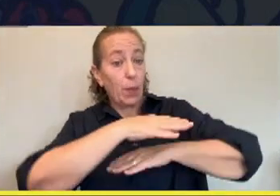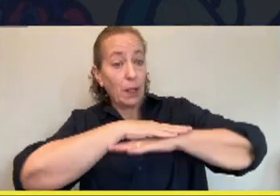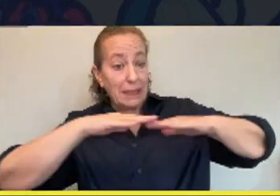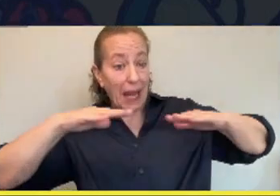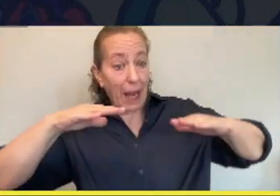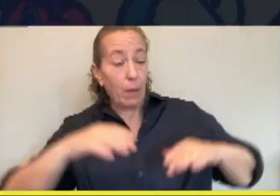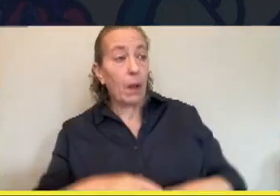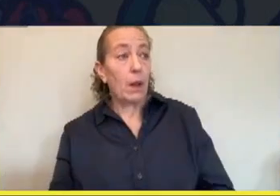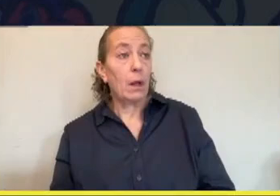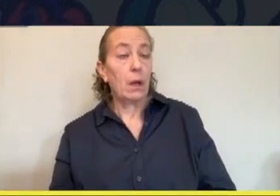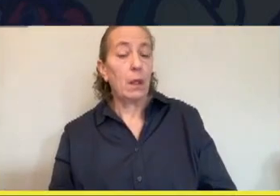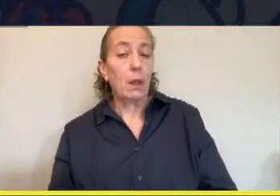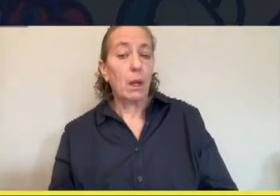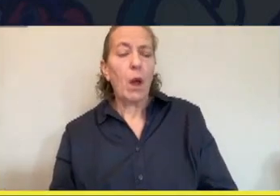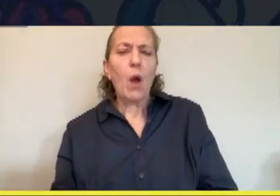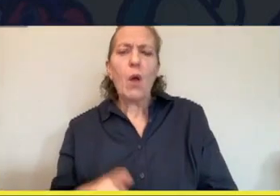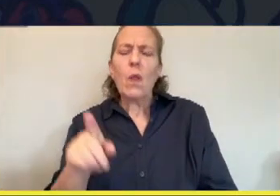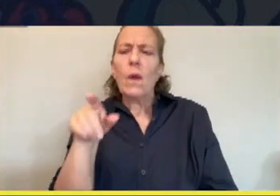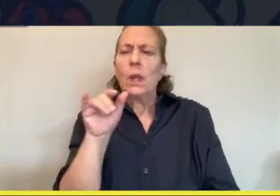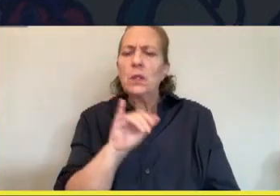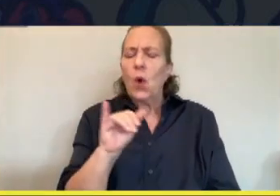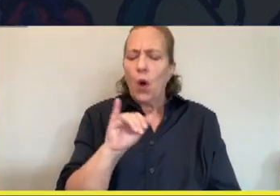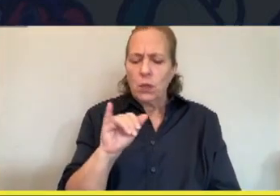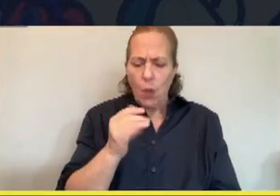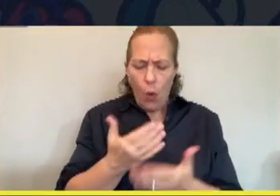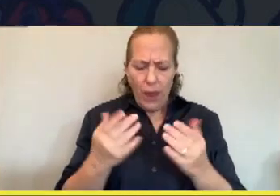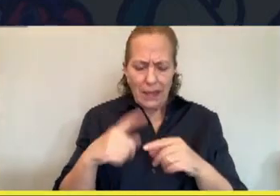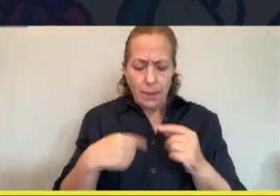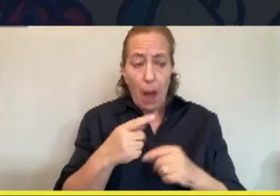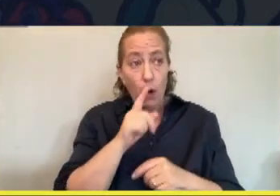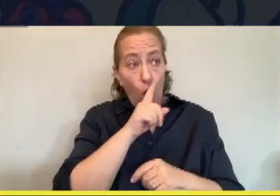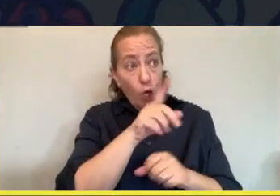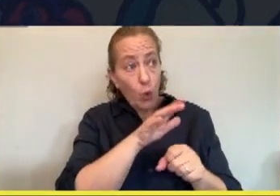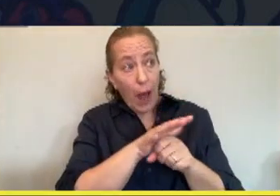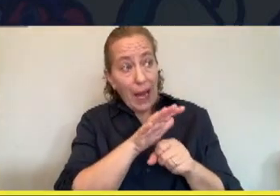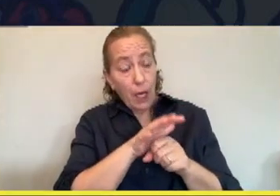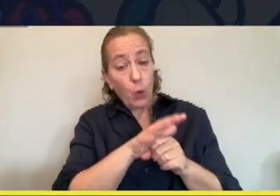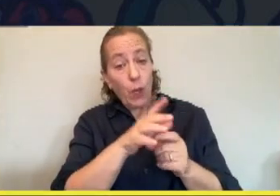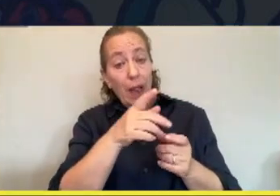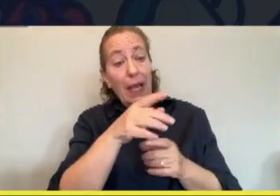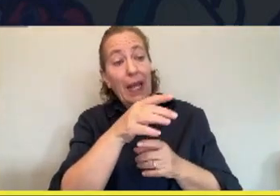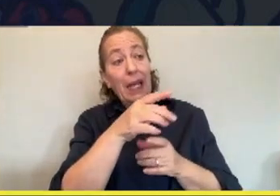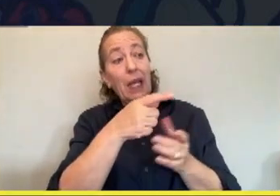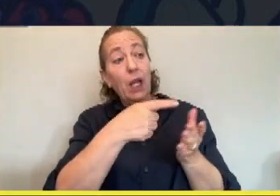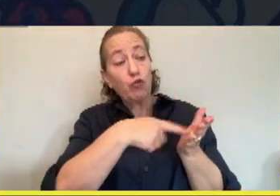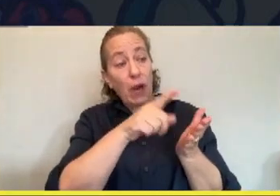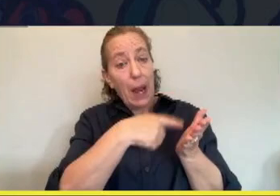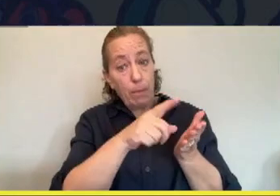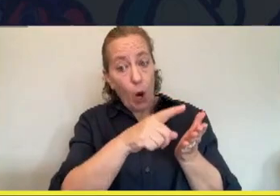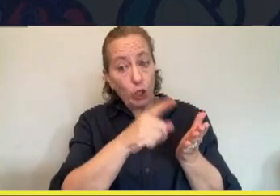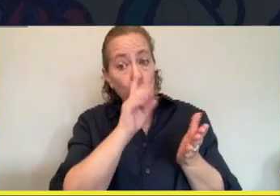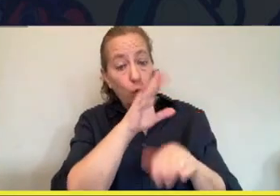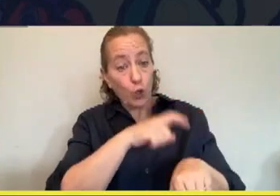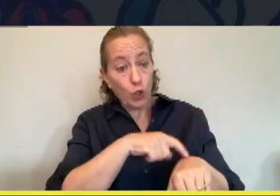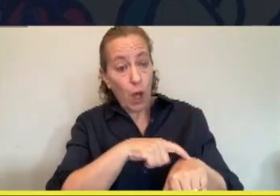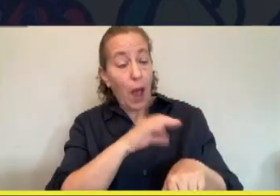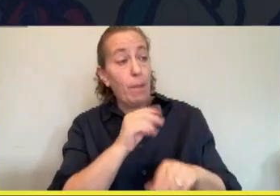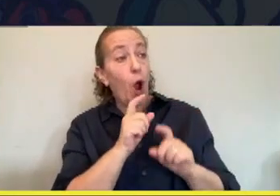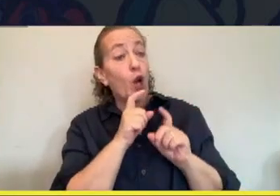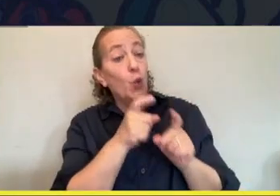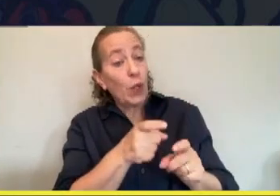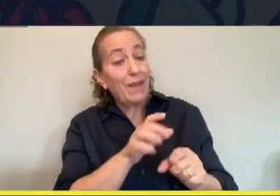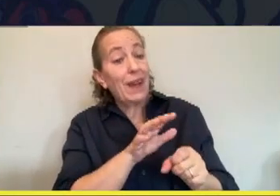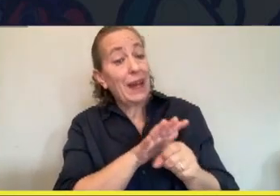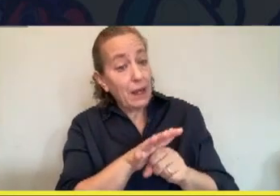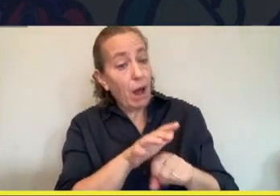a lot of themes about, are you adequately reimbursed for your time, or are you allotted enough time to provide the care that patients need? As